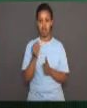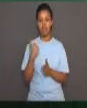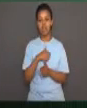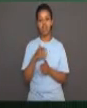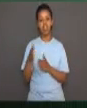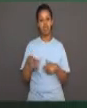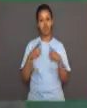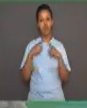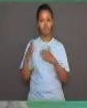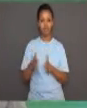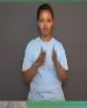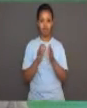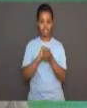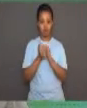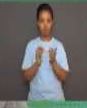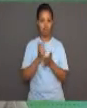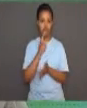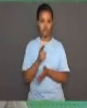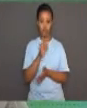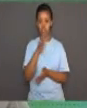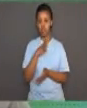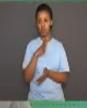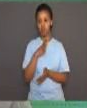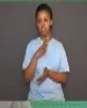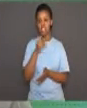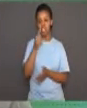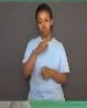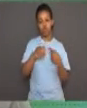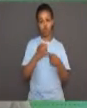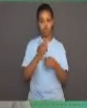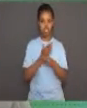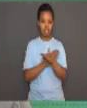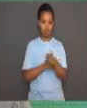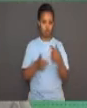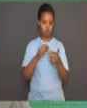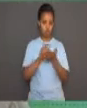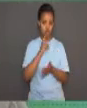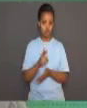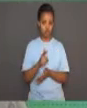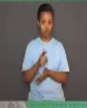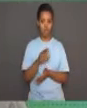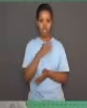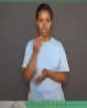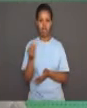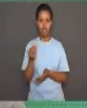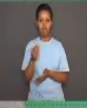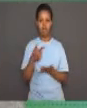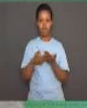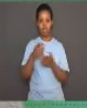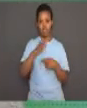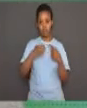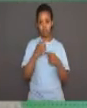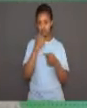we live. Humans were able to modify their environment rather than having